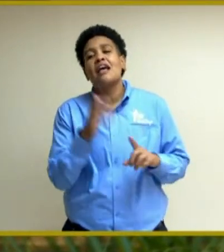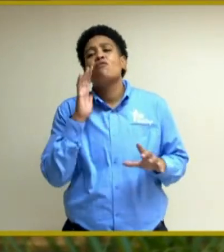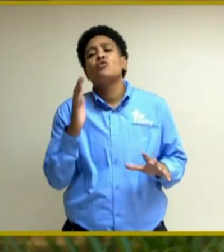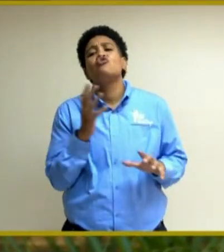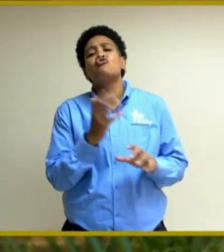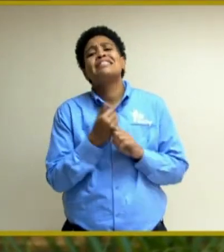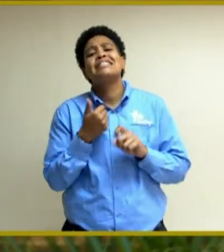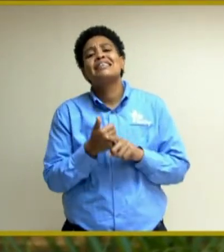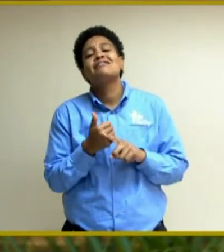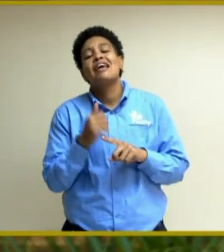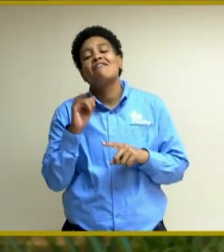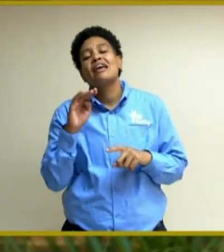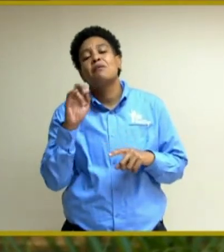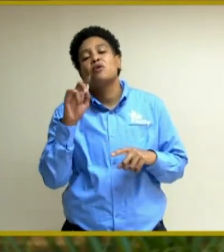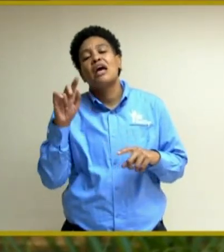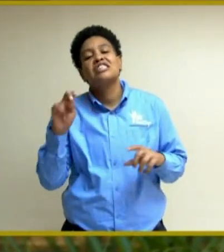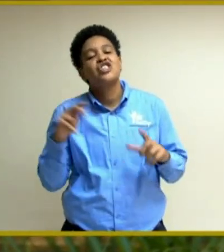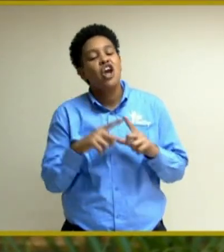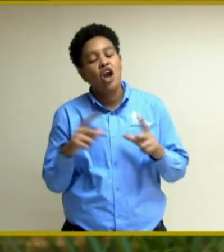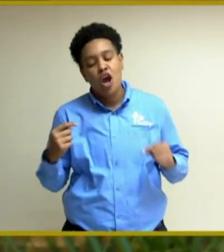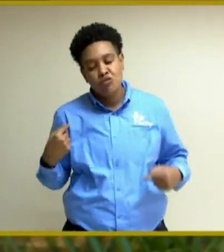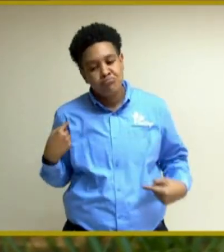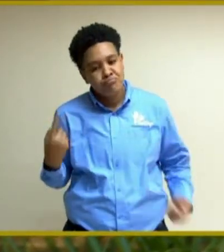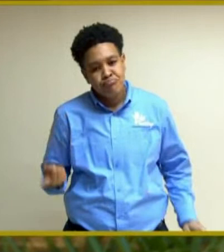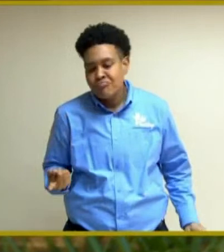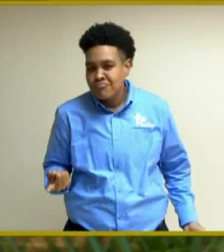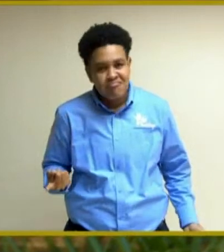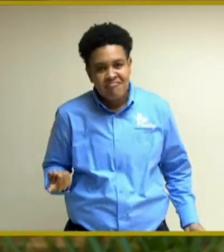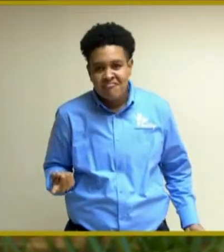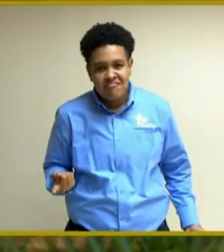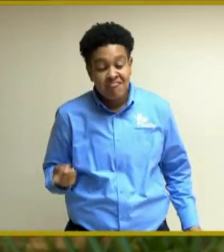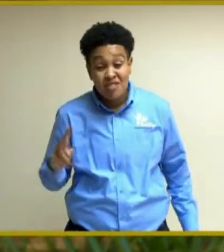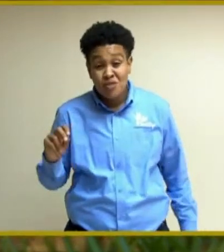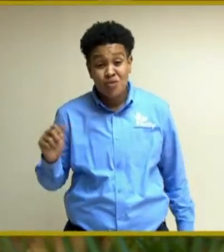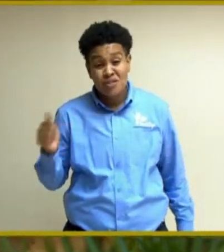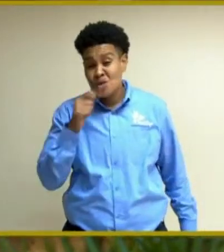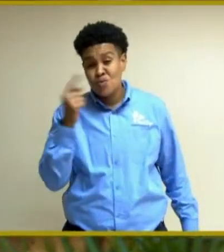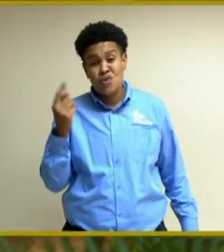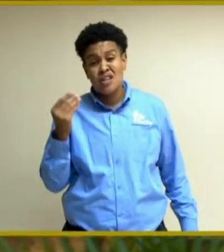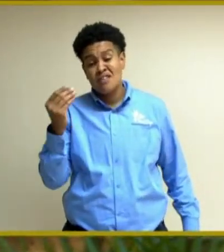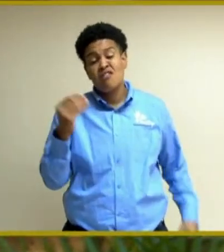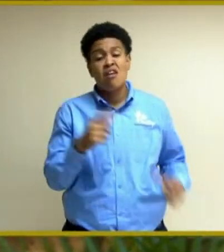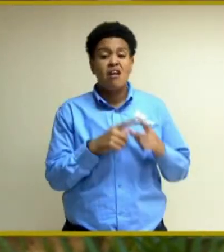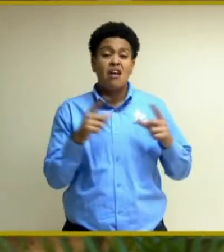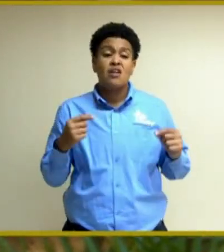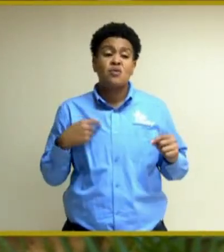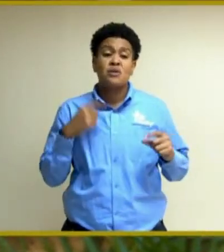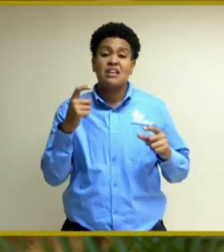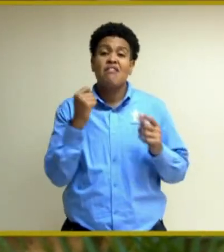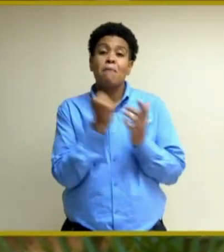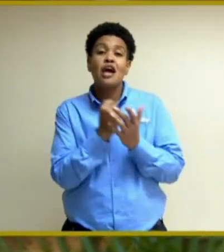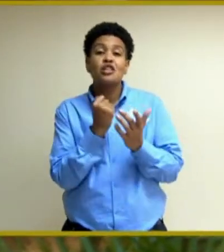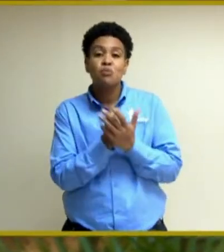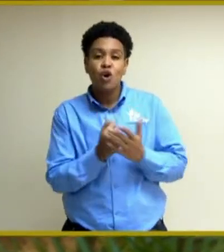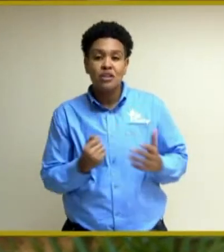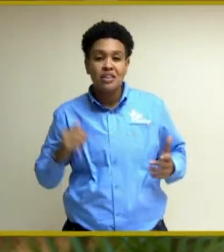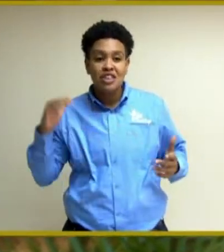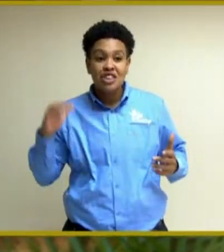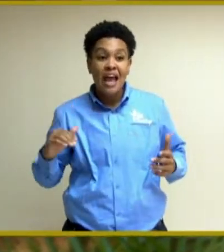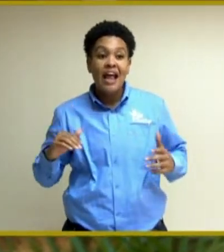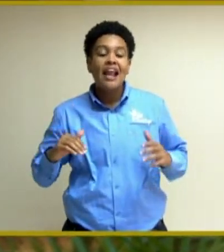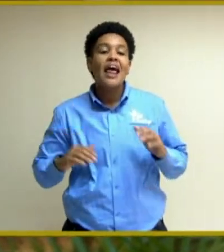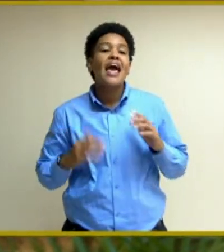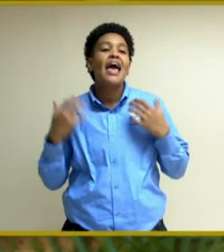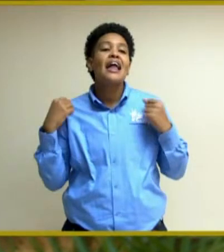receive an immunization card. And in 2010, we not only gave a card, we gave a passport, the Child Health